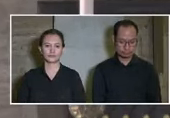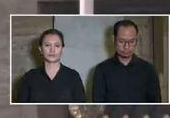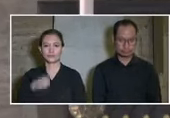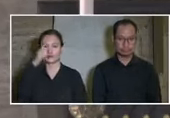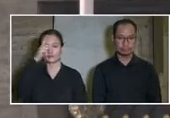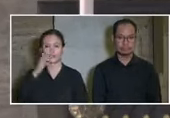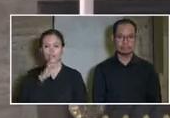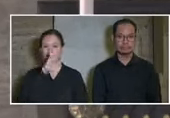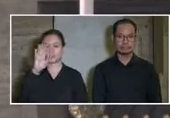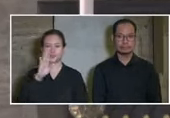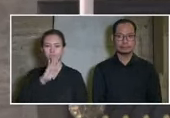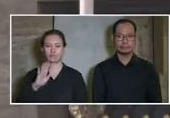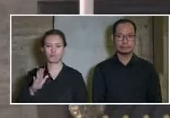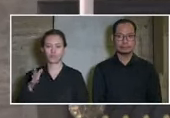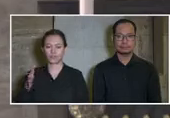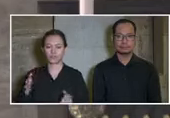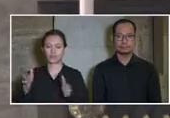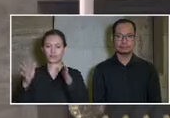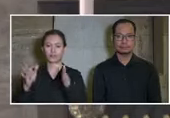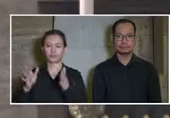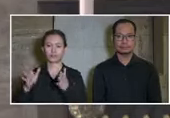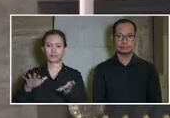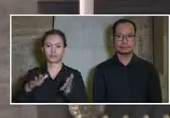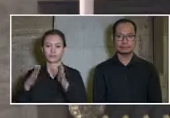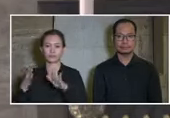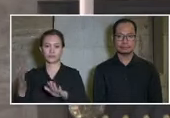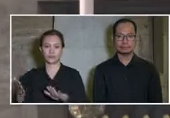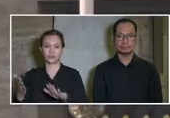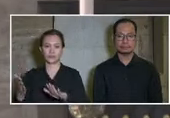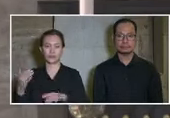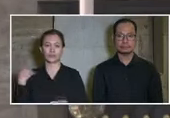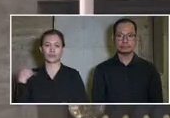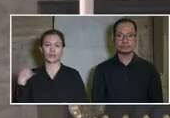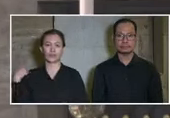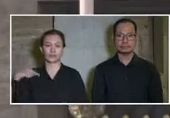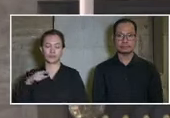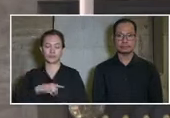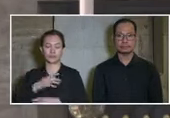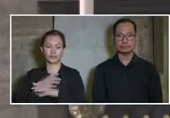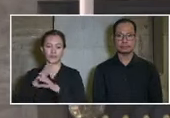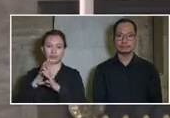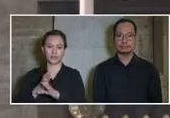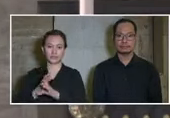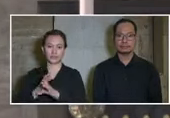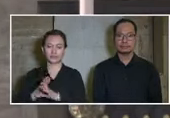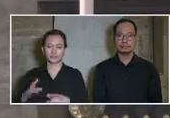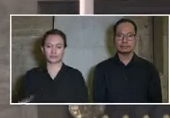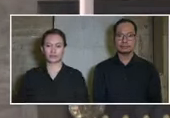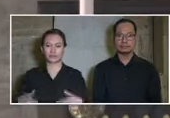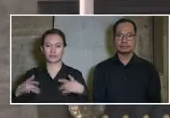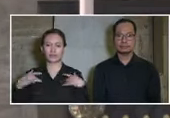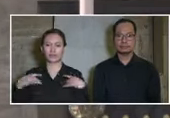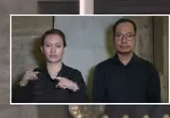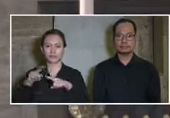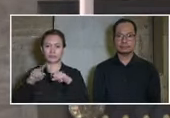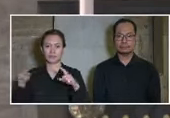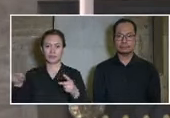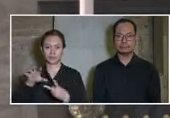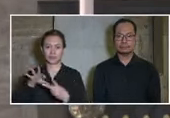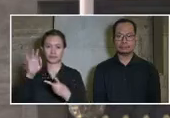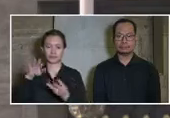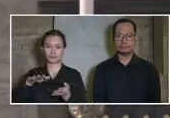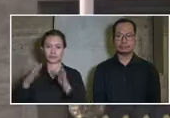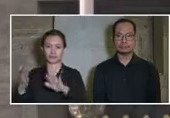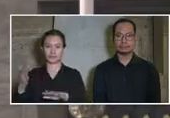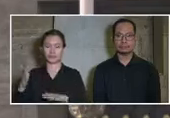God never intended us to die. He created us for life, but we chose death. Christ,